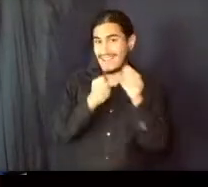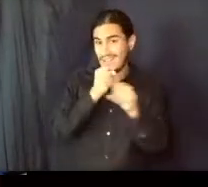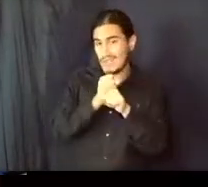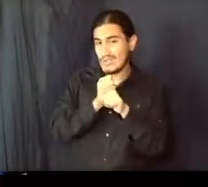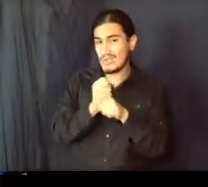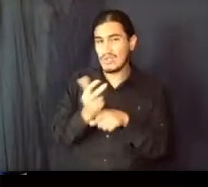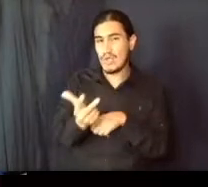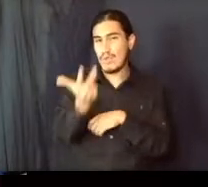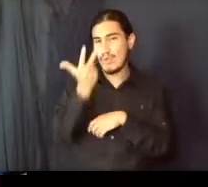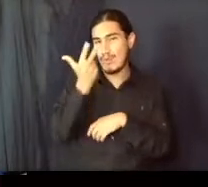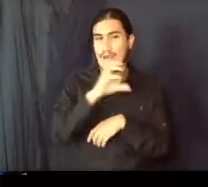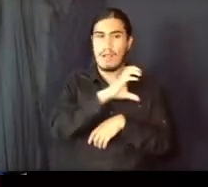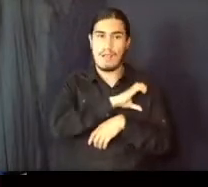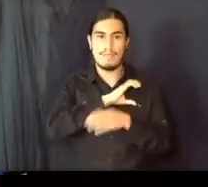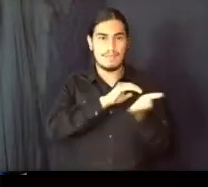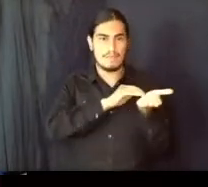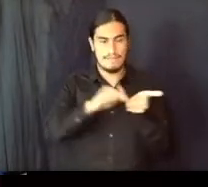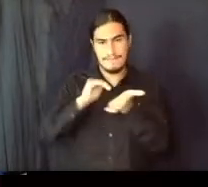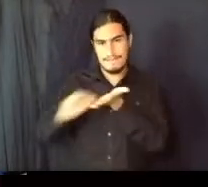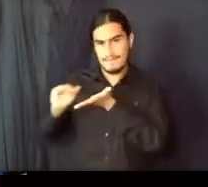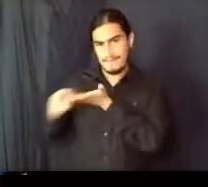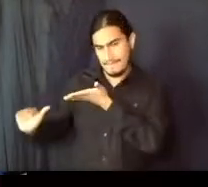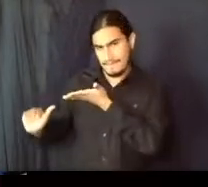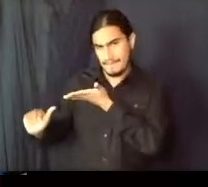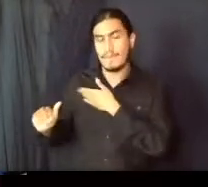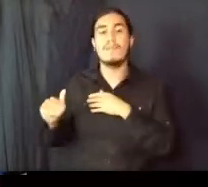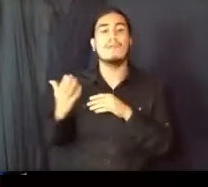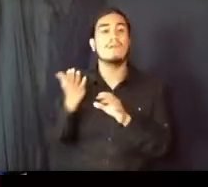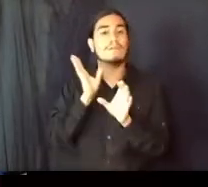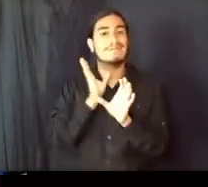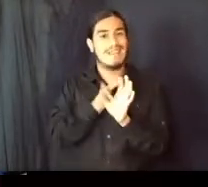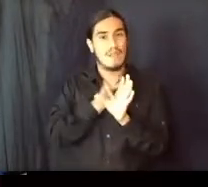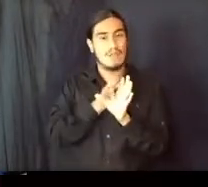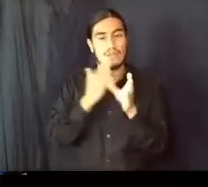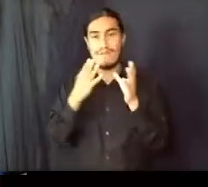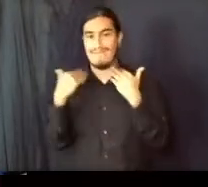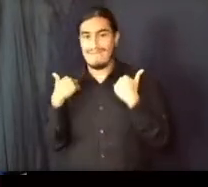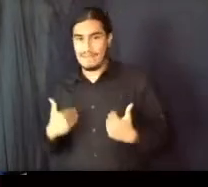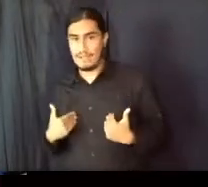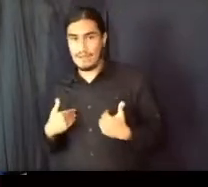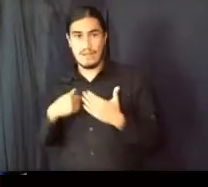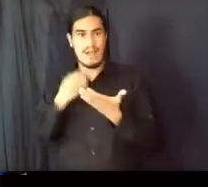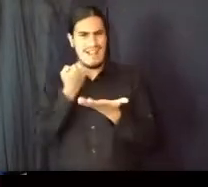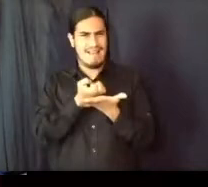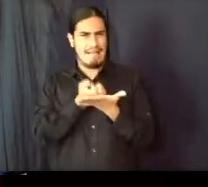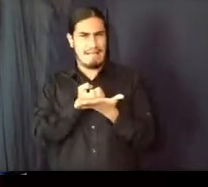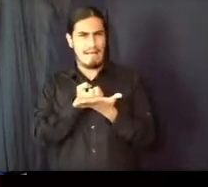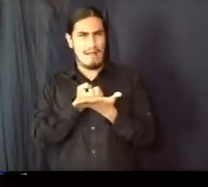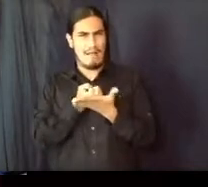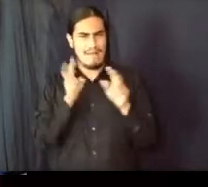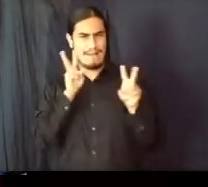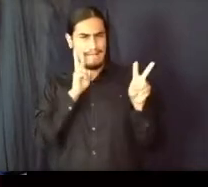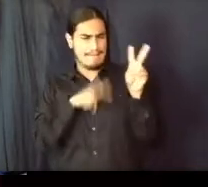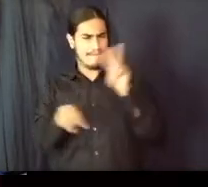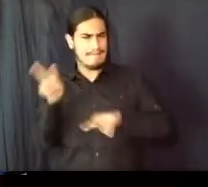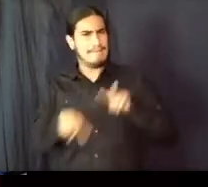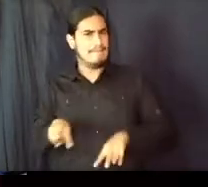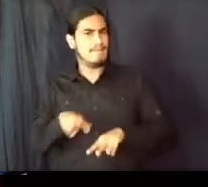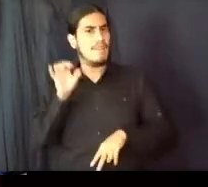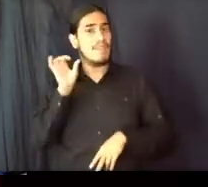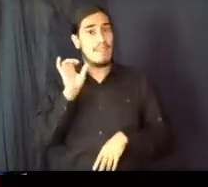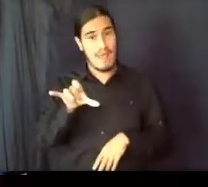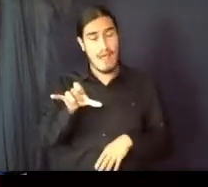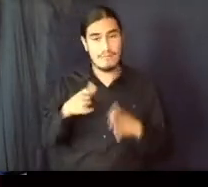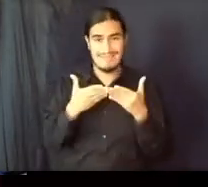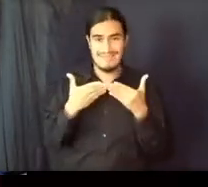were acquitted. The psychological, physical, and financial constraints that come with such a process are part of the